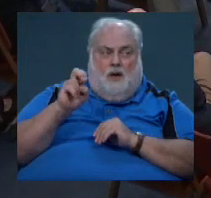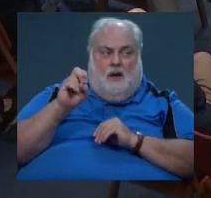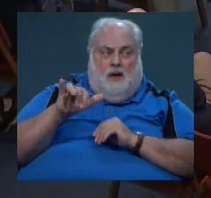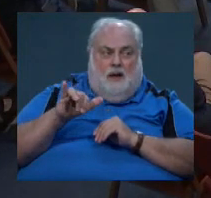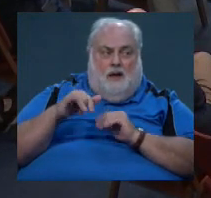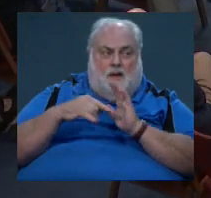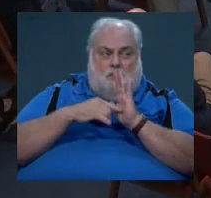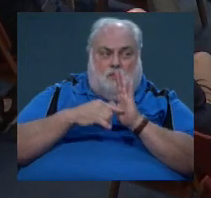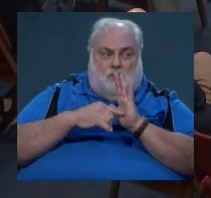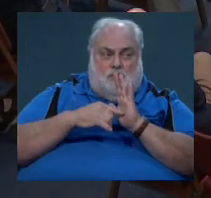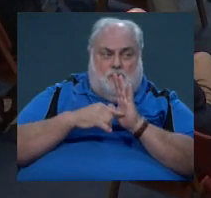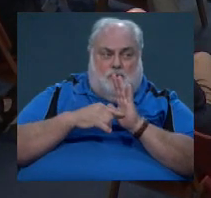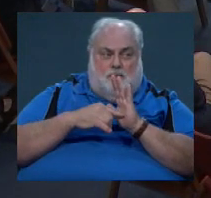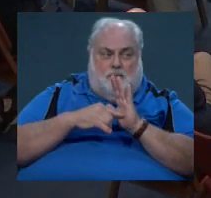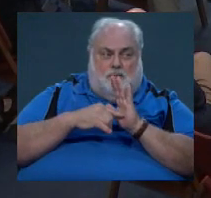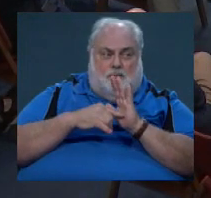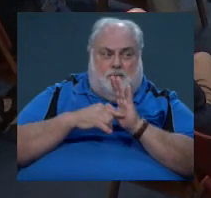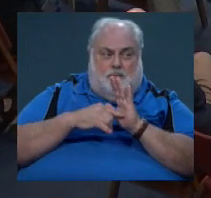this to.